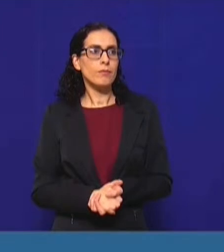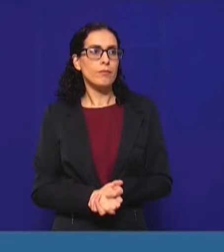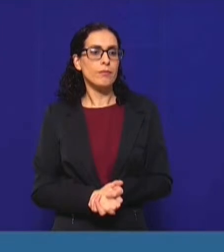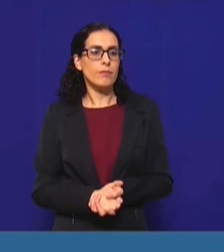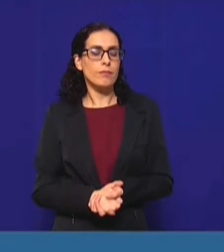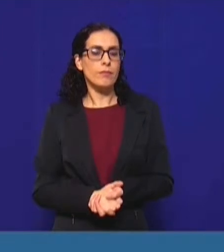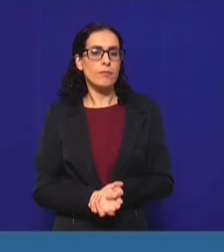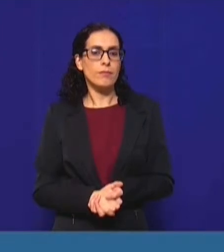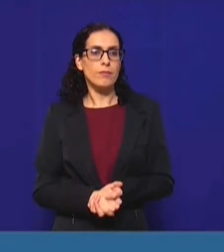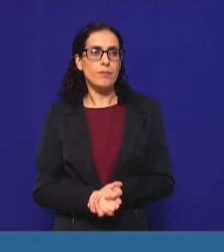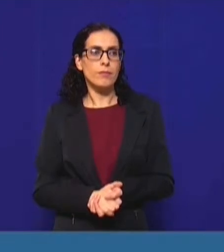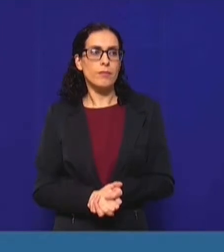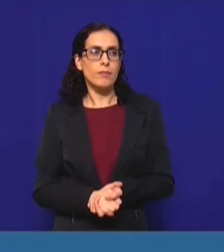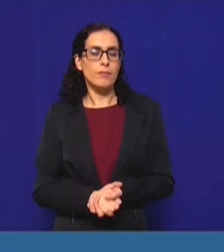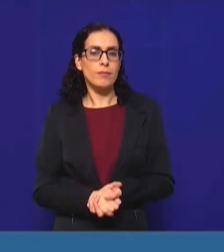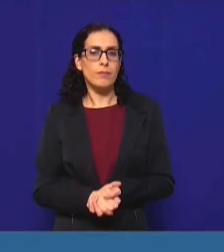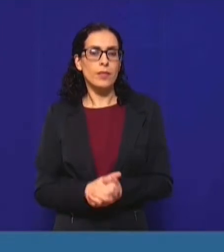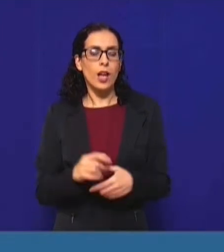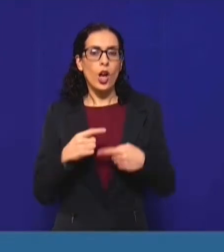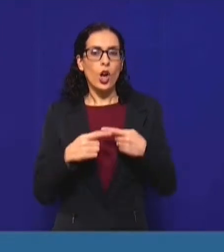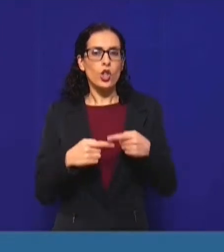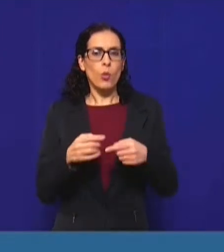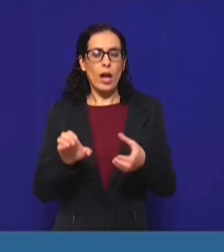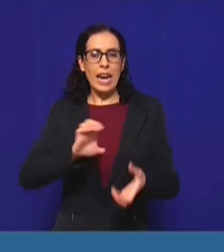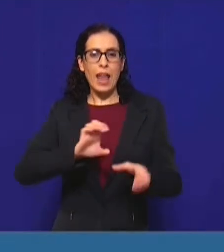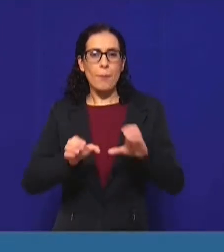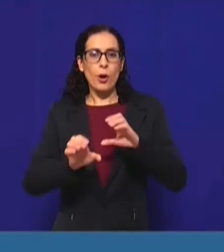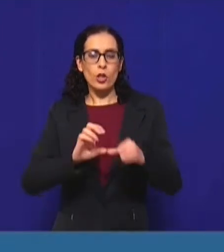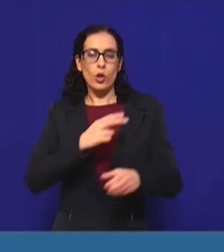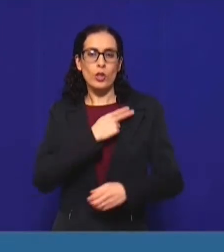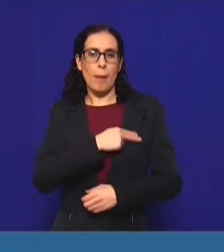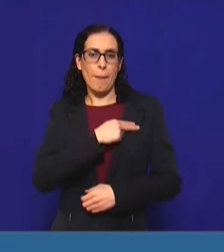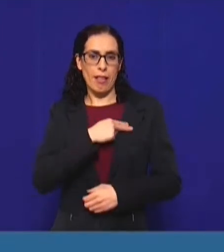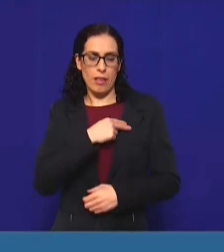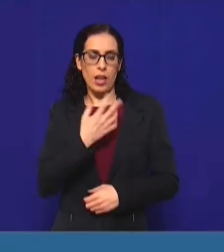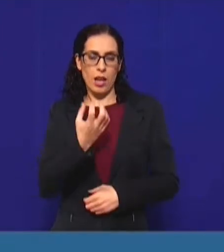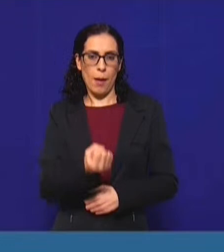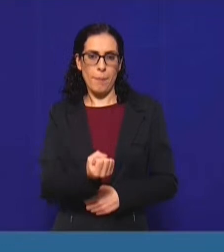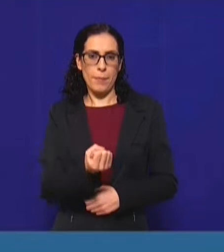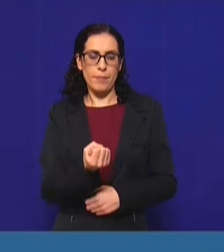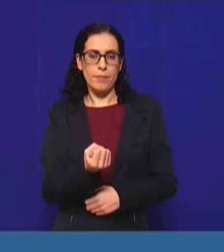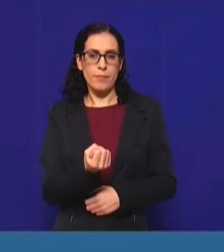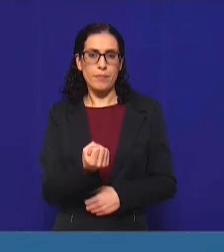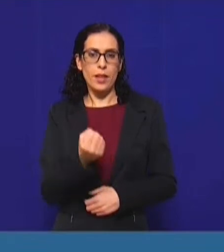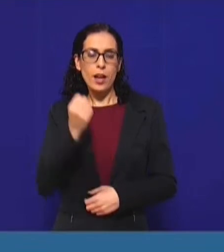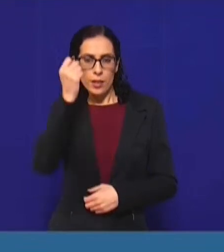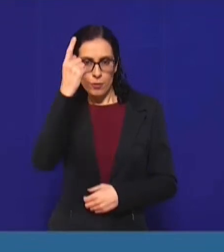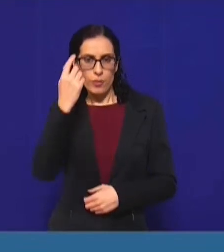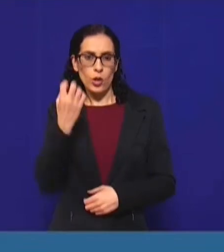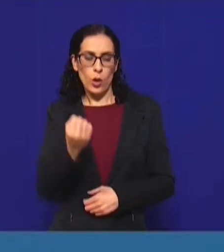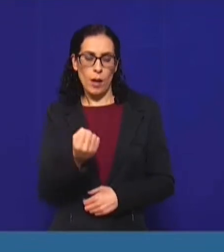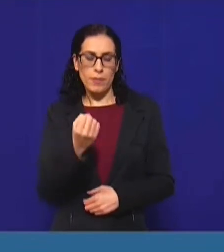Fuq il-laboratorji li għandna Malta, aħna għanna zlewnet fakru li għanna żewġ